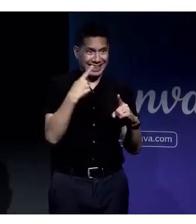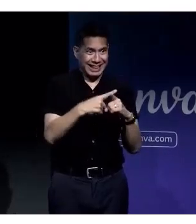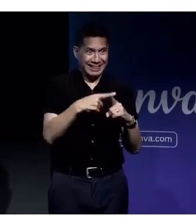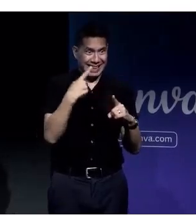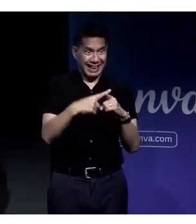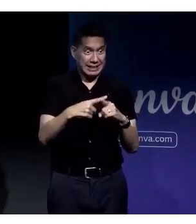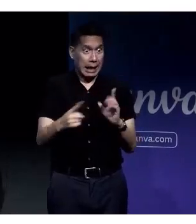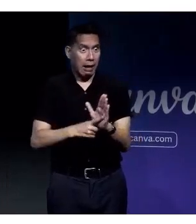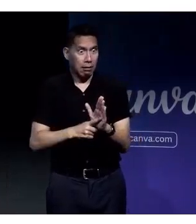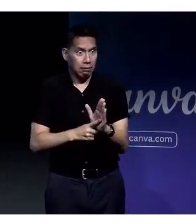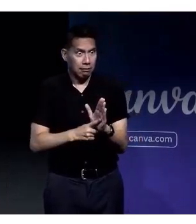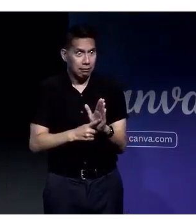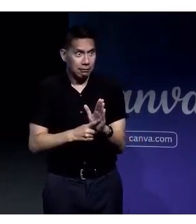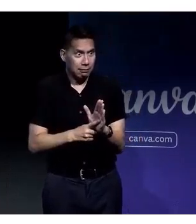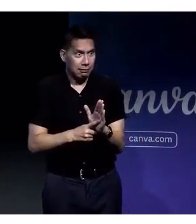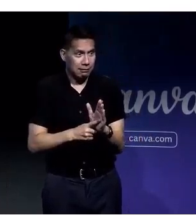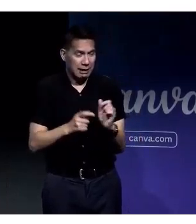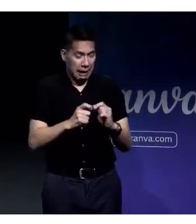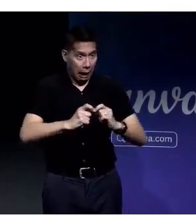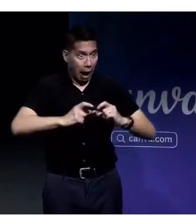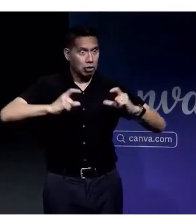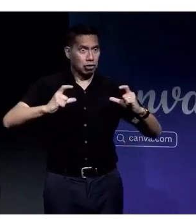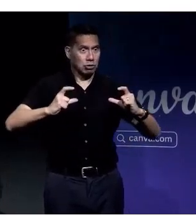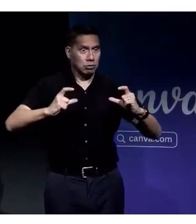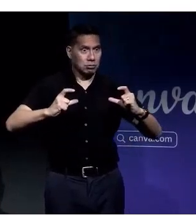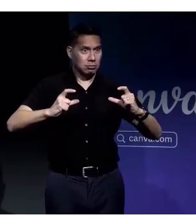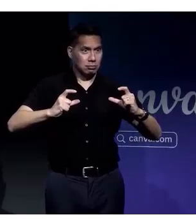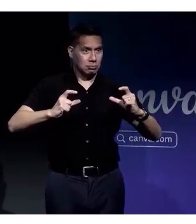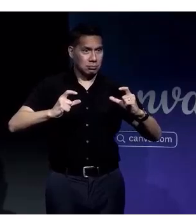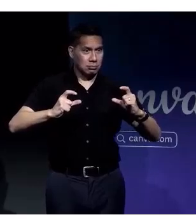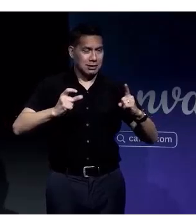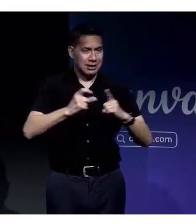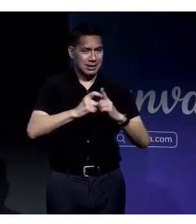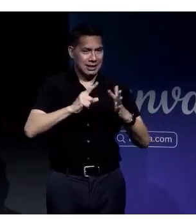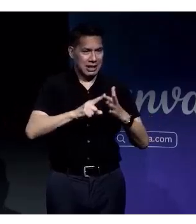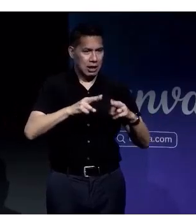XXXL, which is the largest text size in the default range.